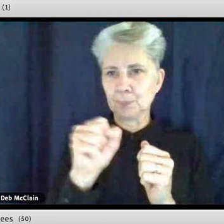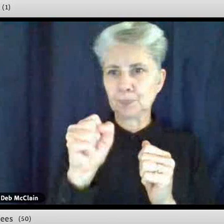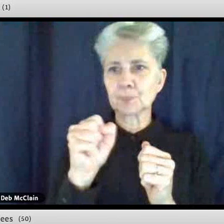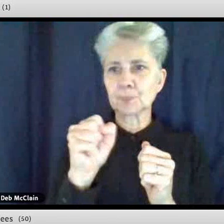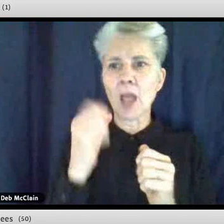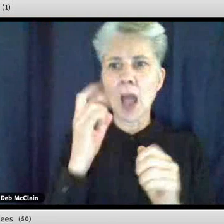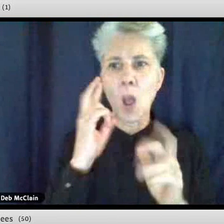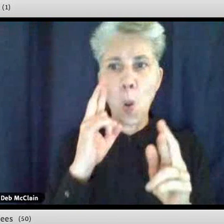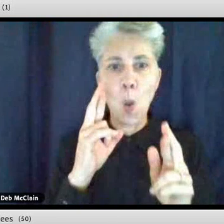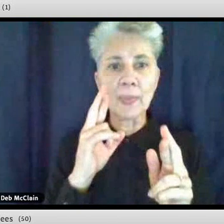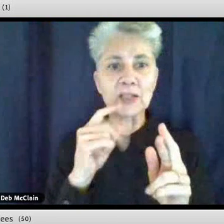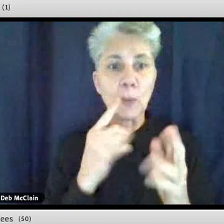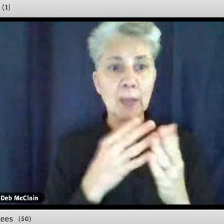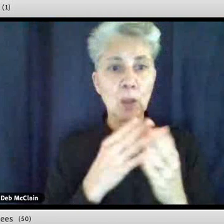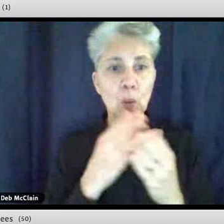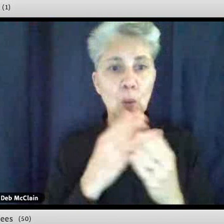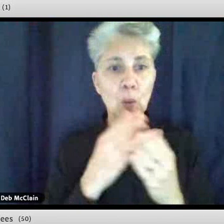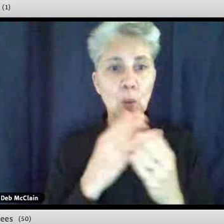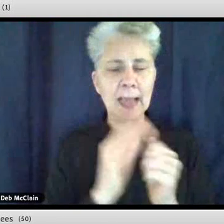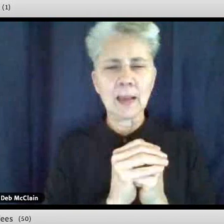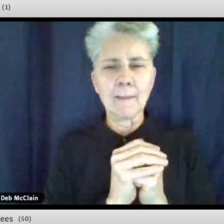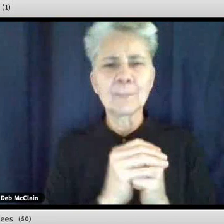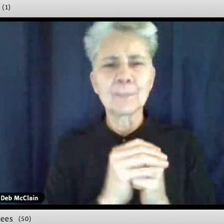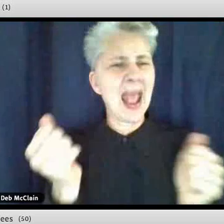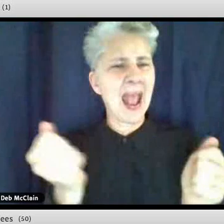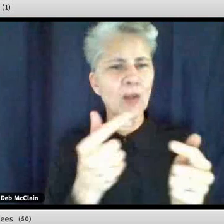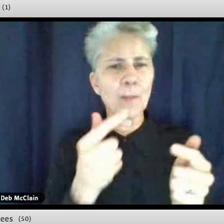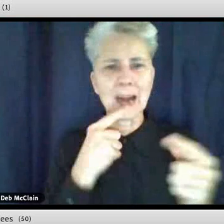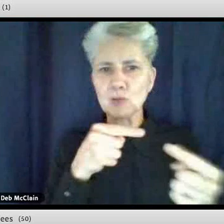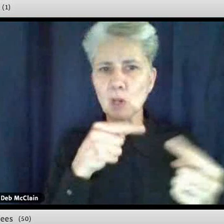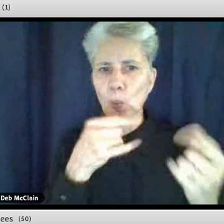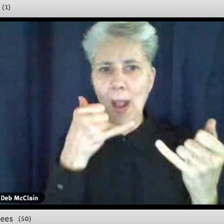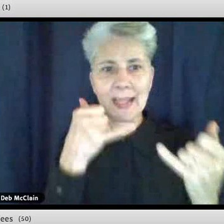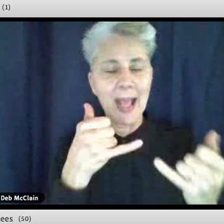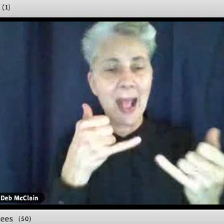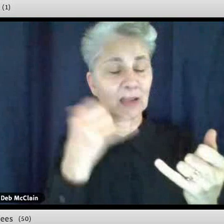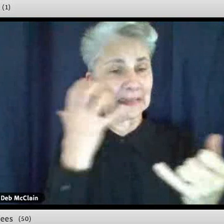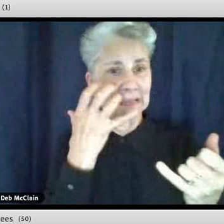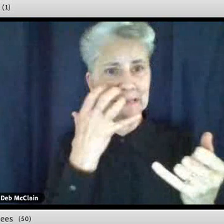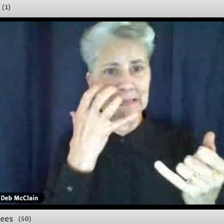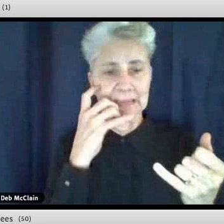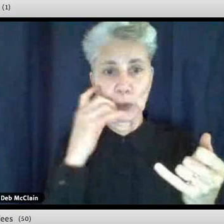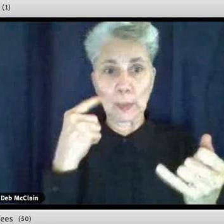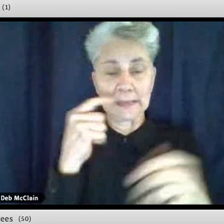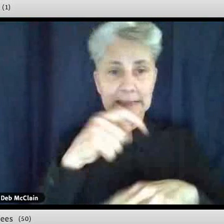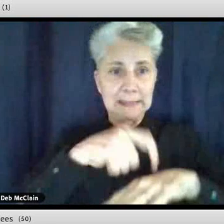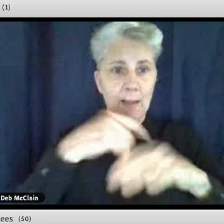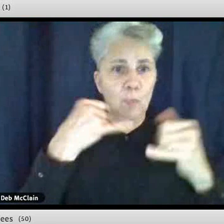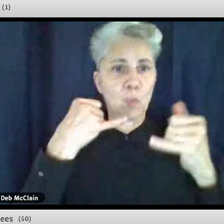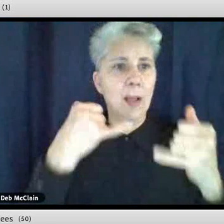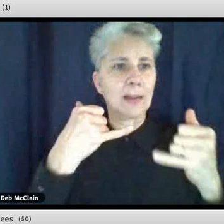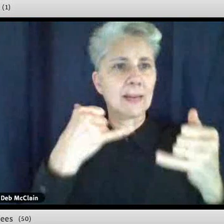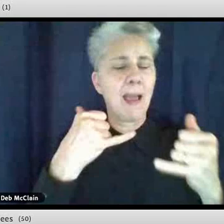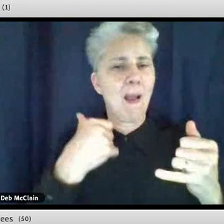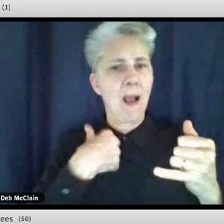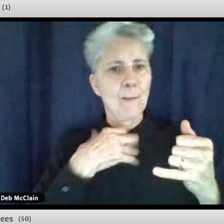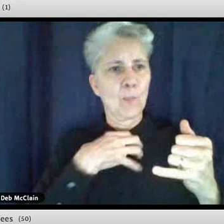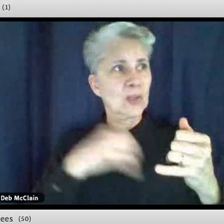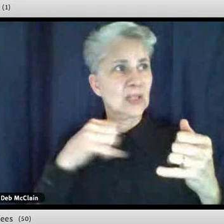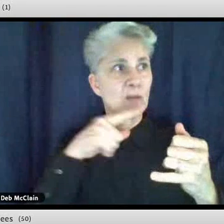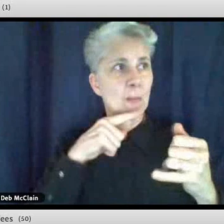I hope that she's going to be okay. Yeah, everybody's struggling right now. It's kind of a crazy time, and I'm wishing